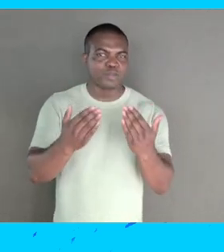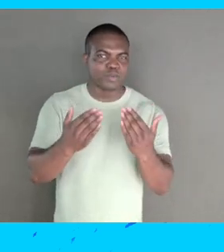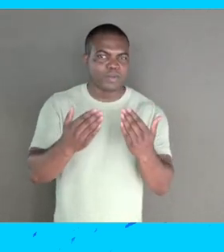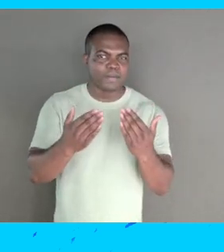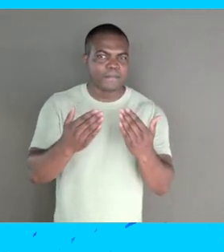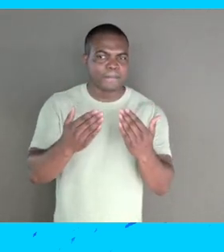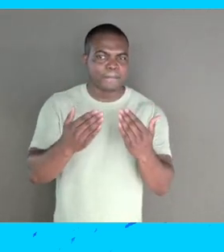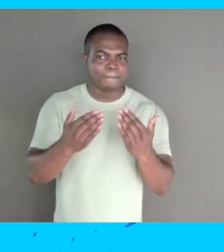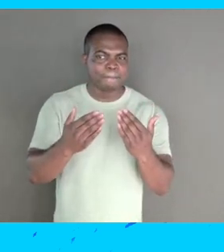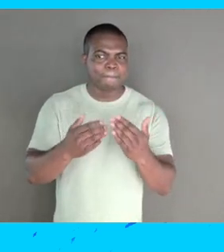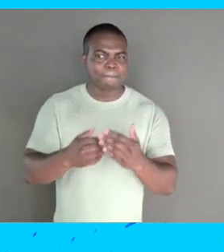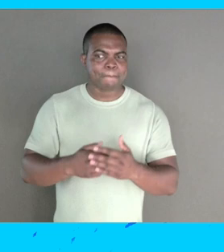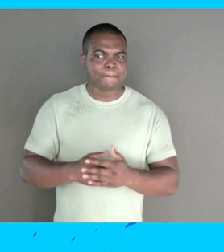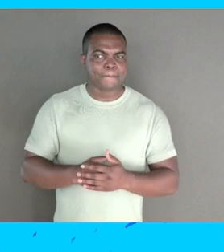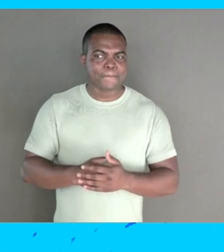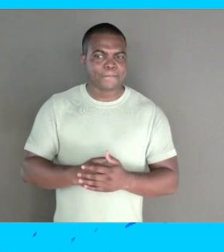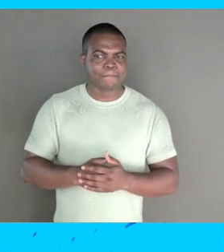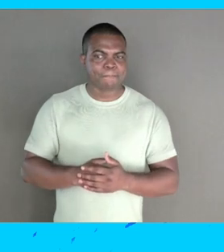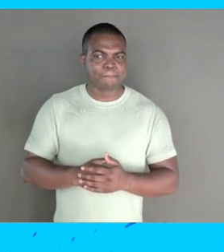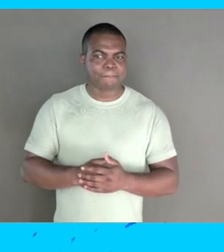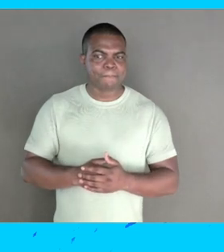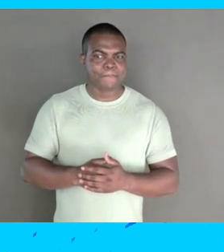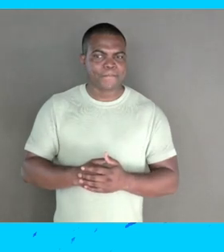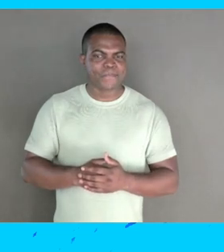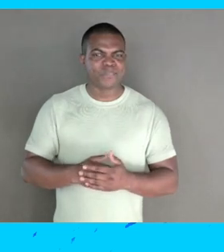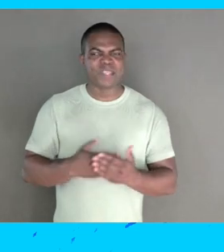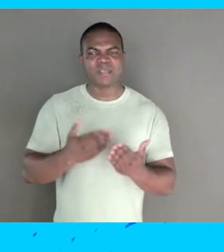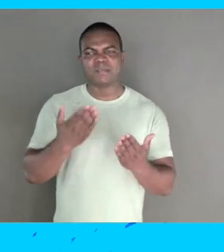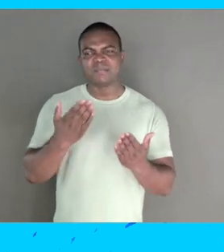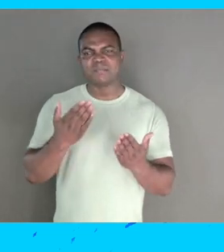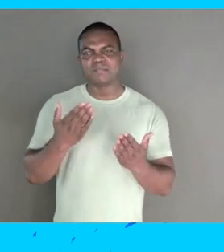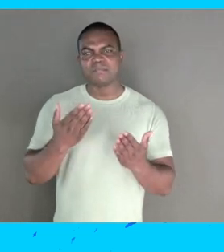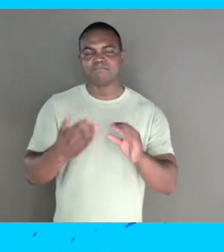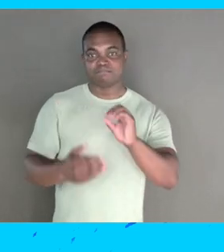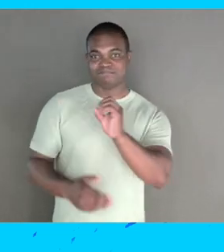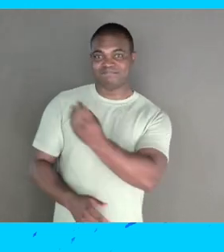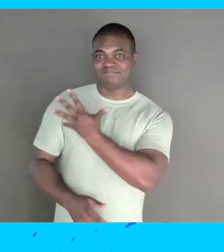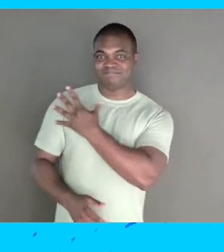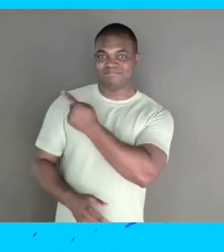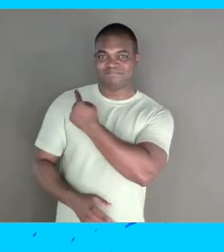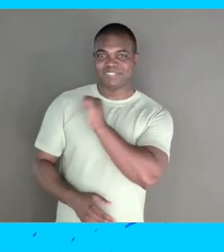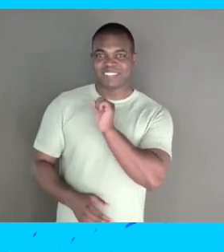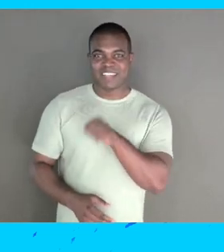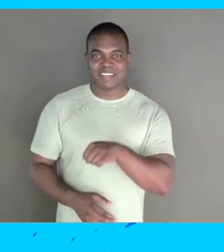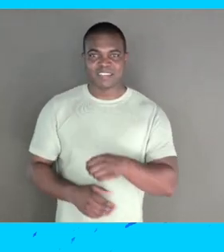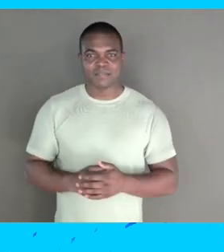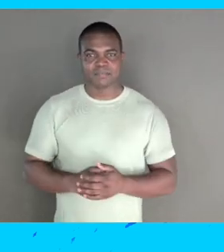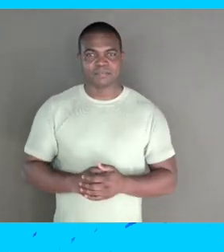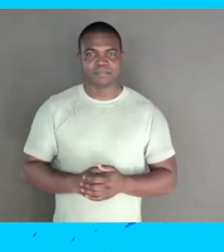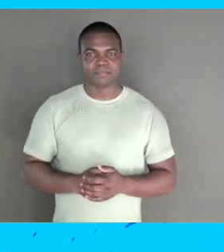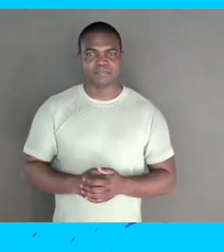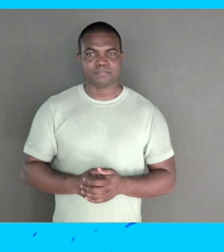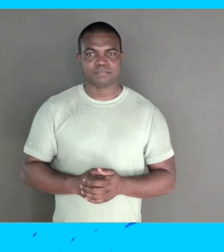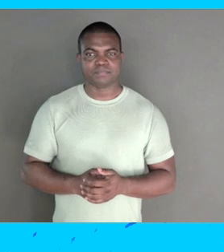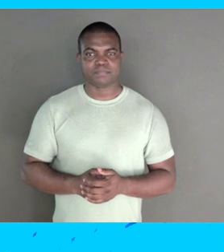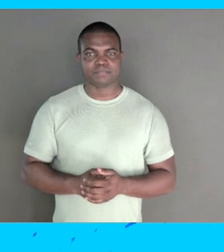If we could go to the next slide, please. So if I was asked today if